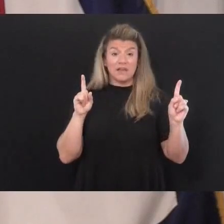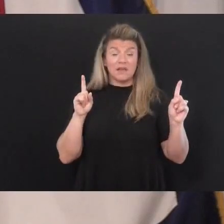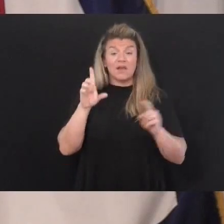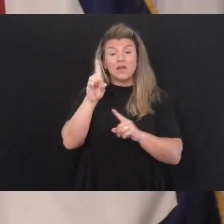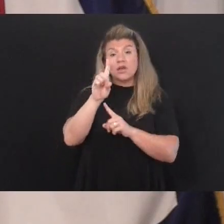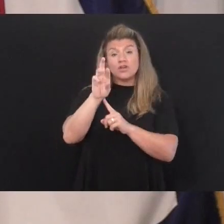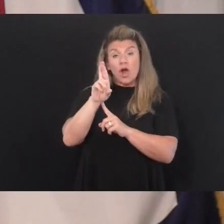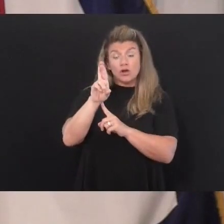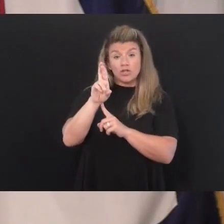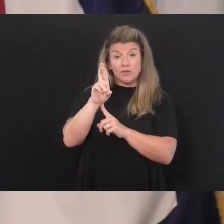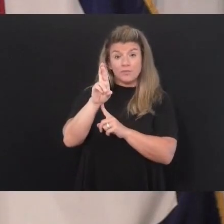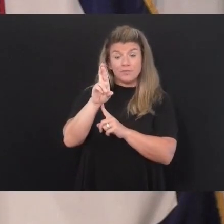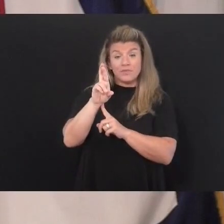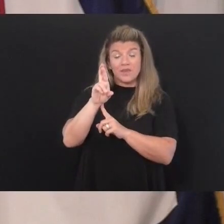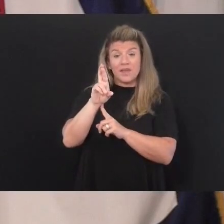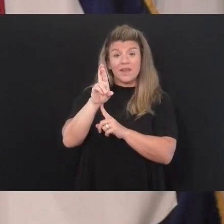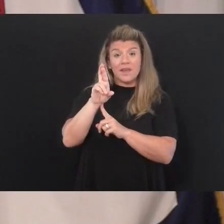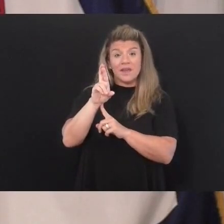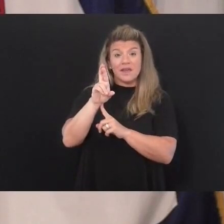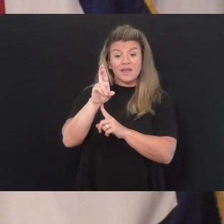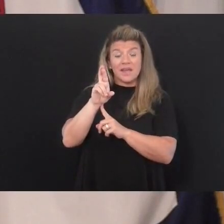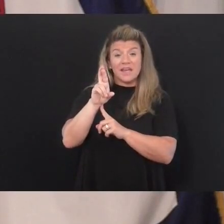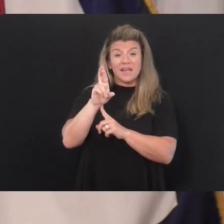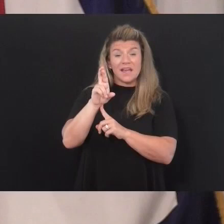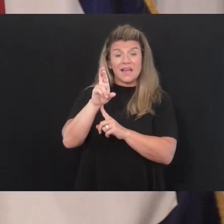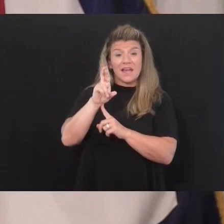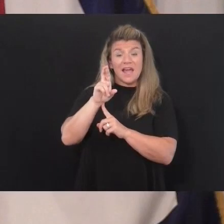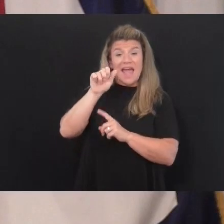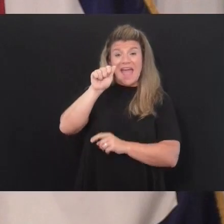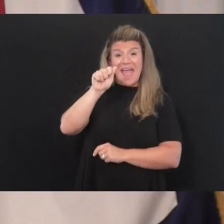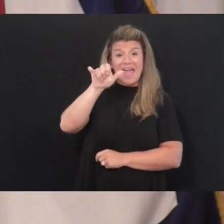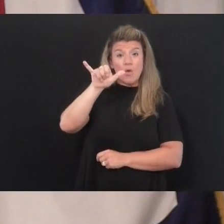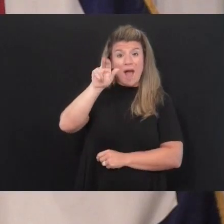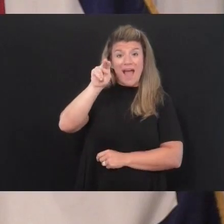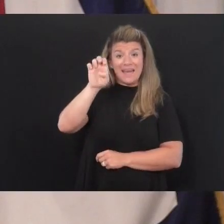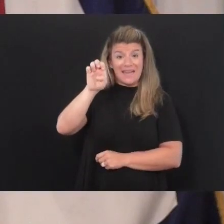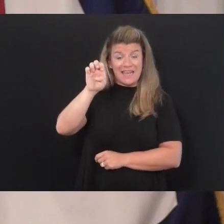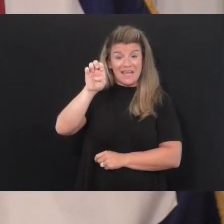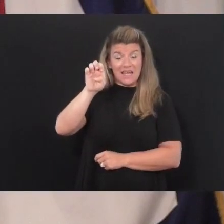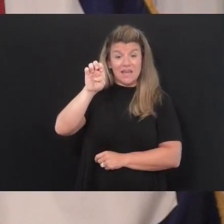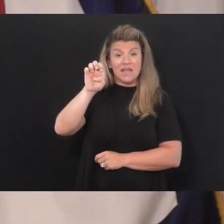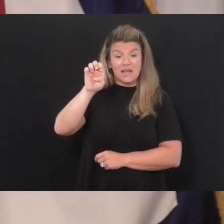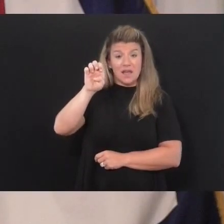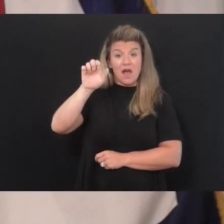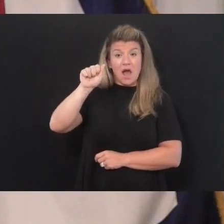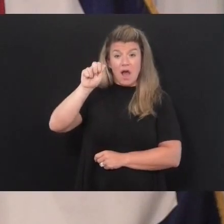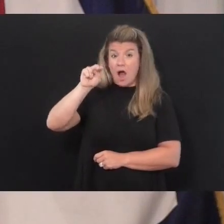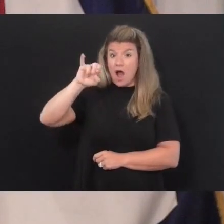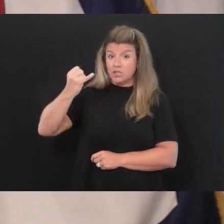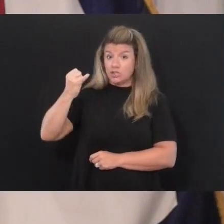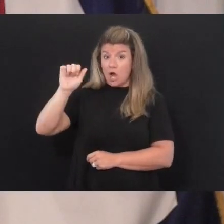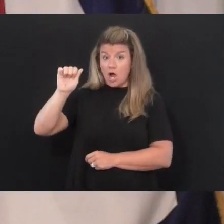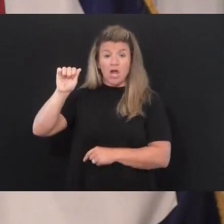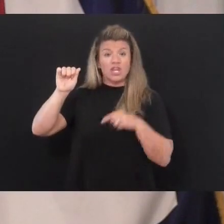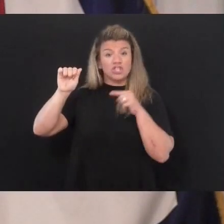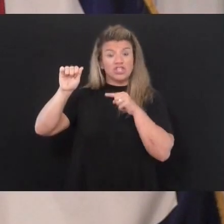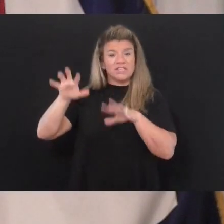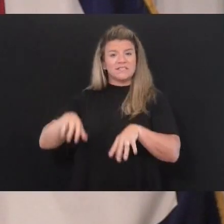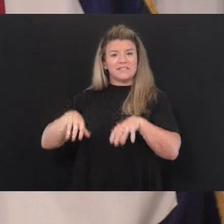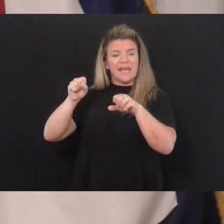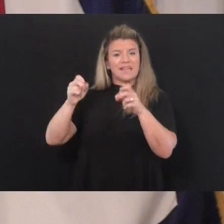believes it's not their right to wear a mask, but I am pleading with them to tell them that in